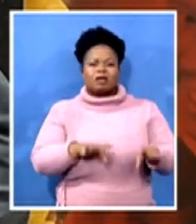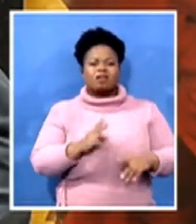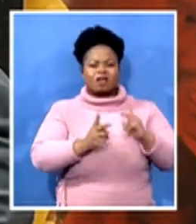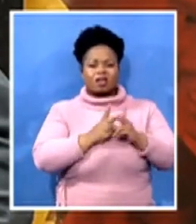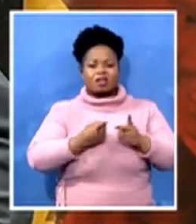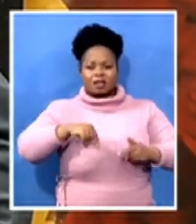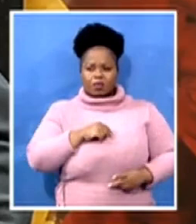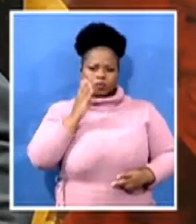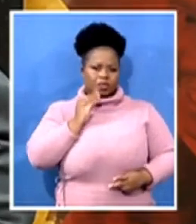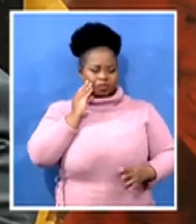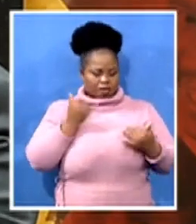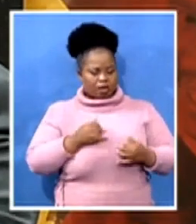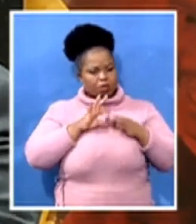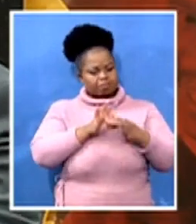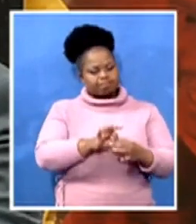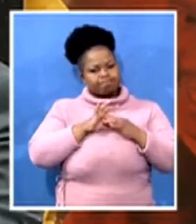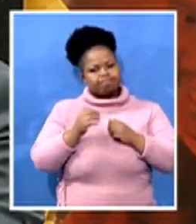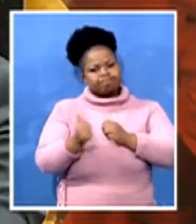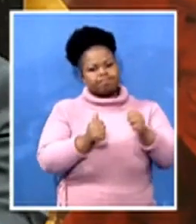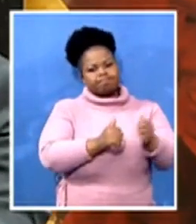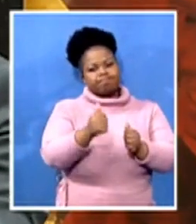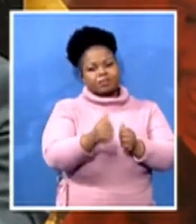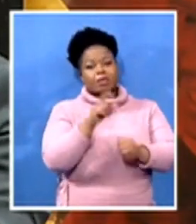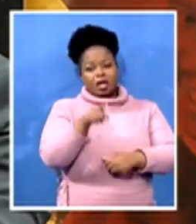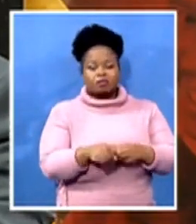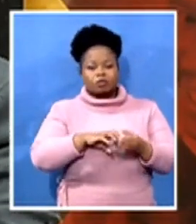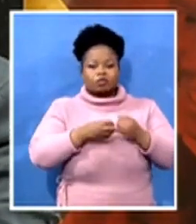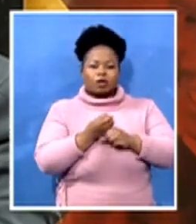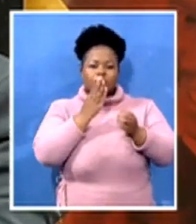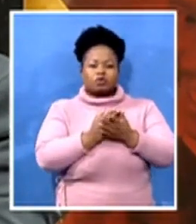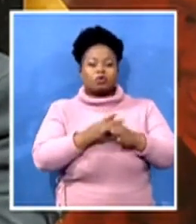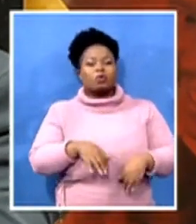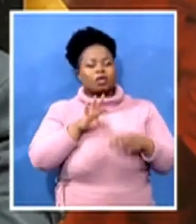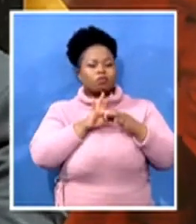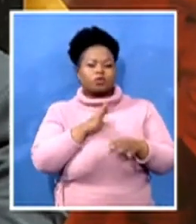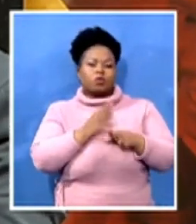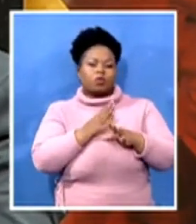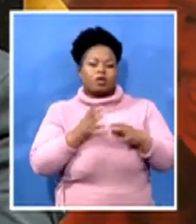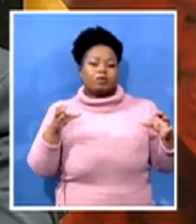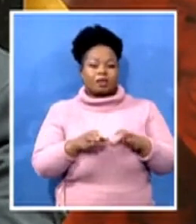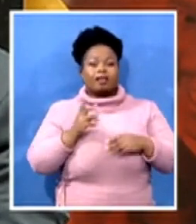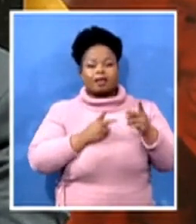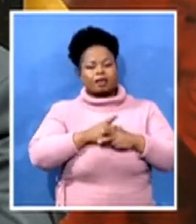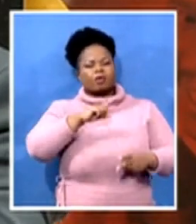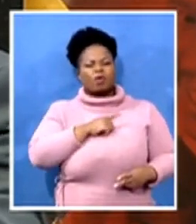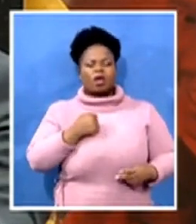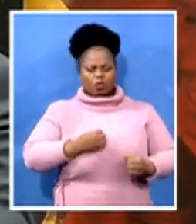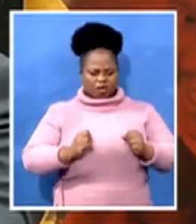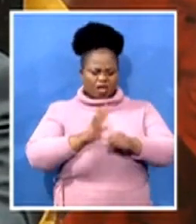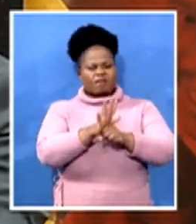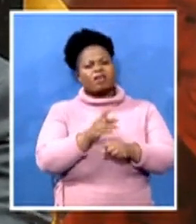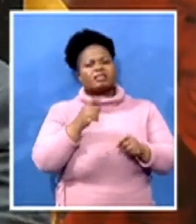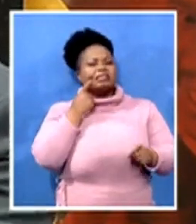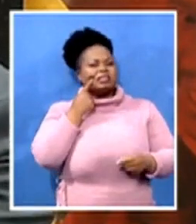sibambisane, sizinikezele kulo msebenzi, sisebenzisane. Nathi sizinkokeli siyachaphazeleka, siyosuleleka kuba nathi